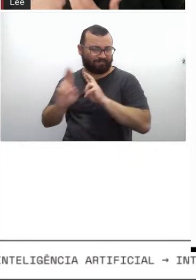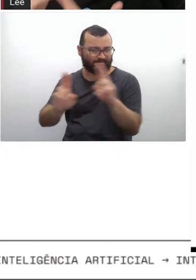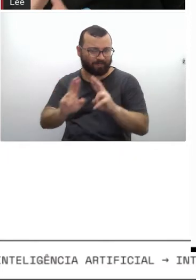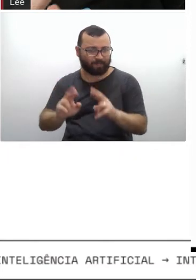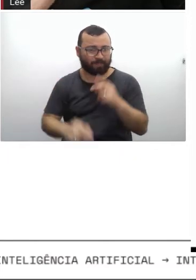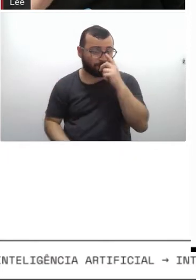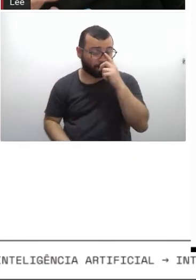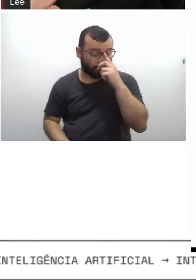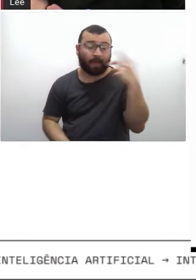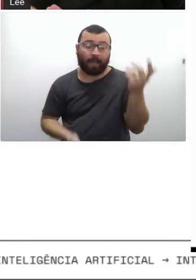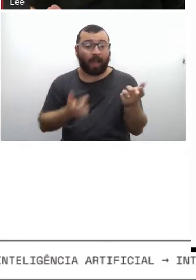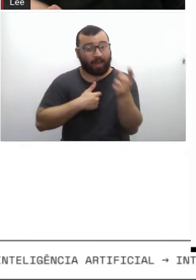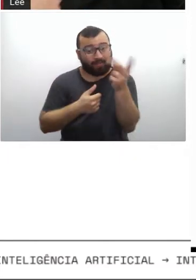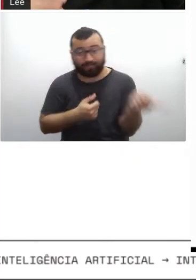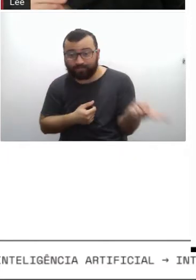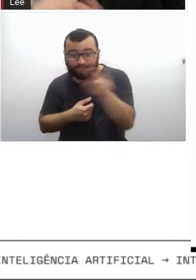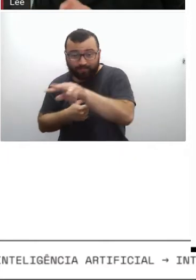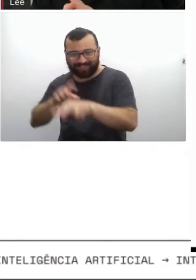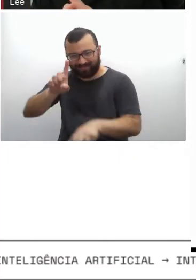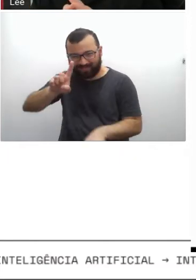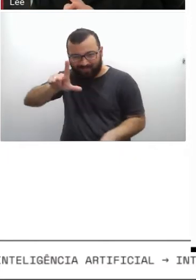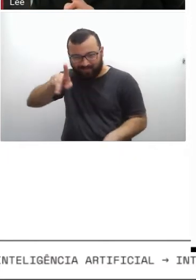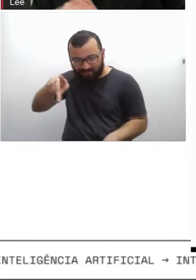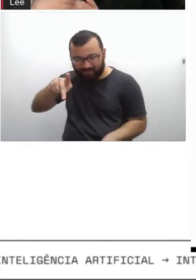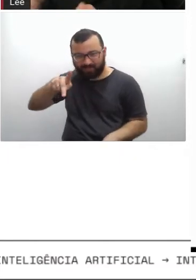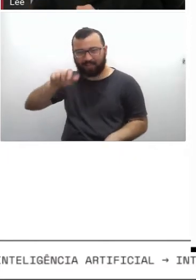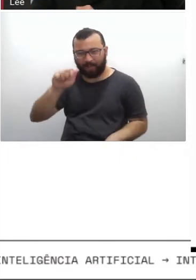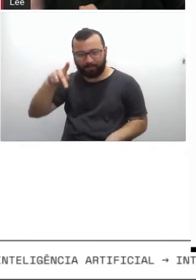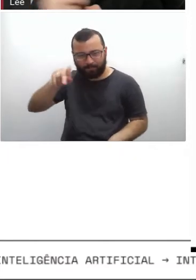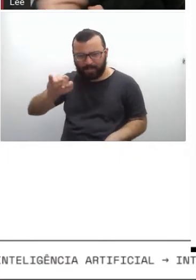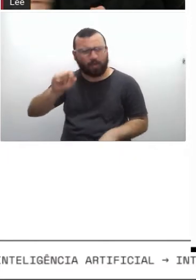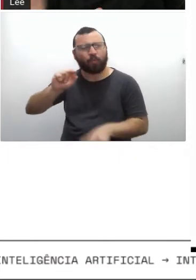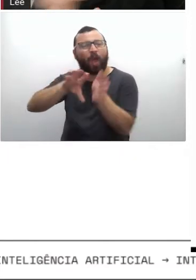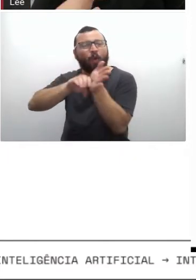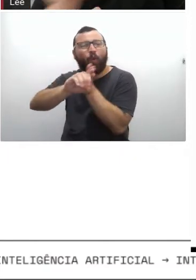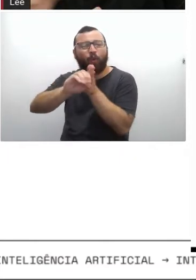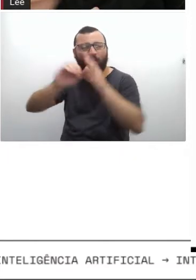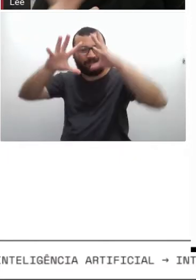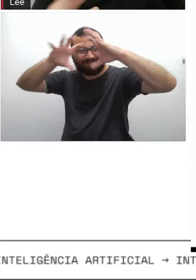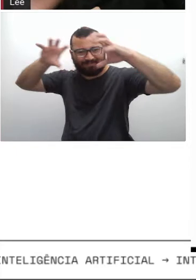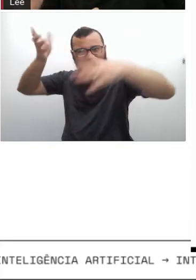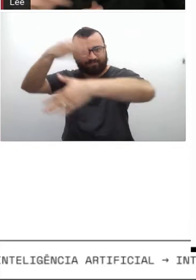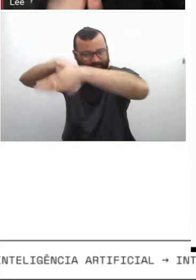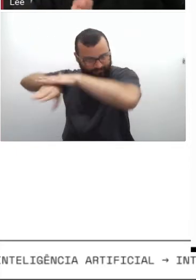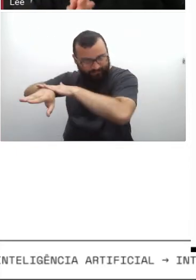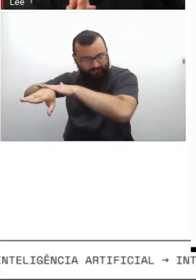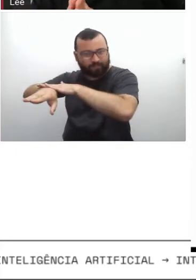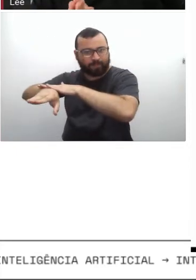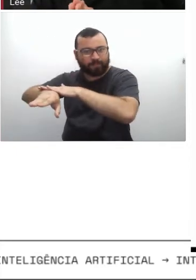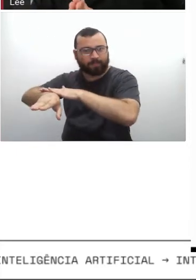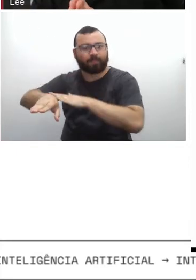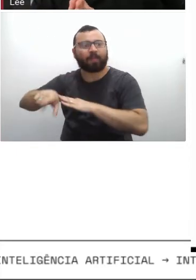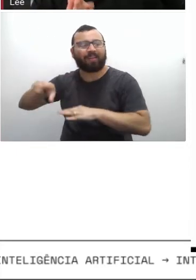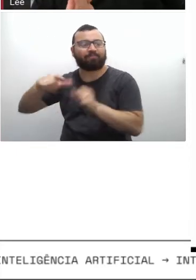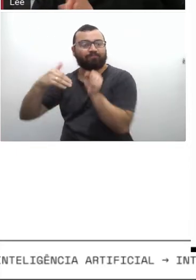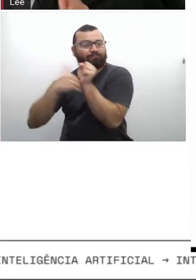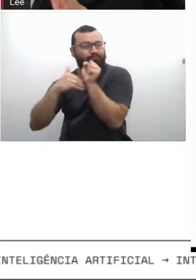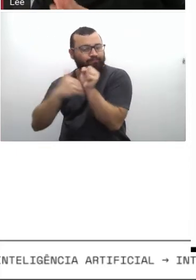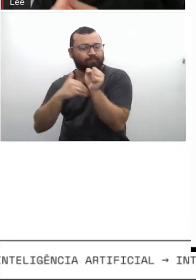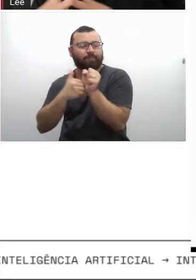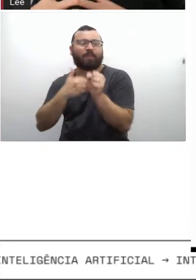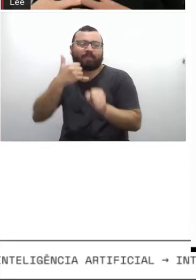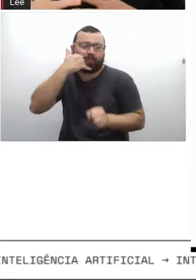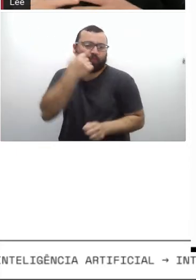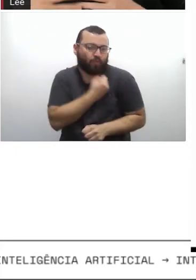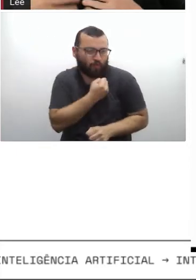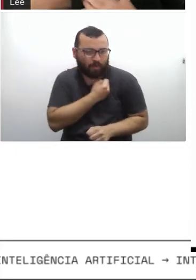did is I passed it to the DLP API within Google Cloud, so I can remove sensitive information like passport numbers and phone